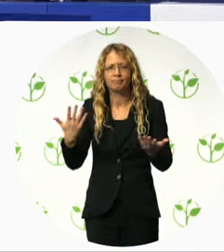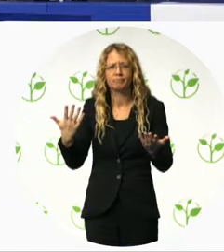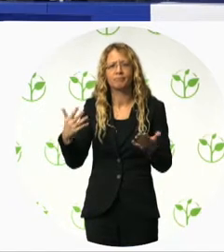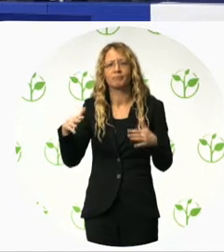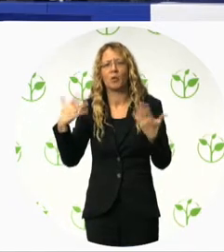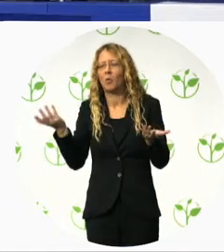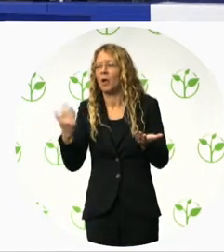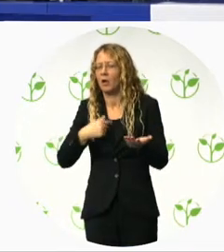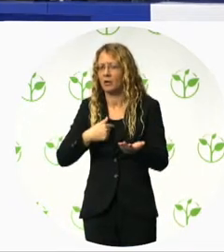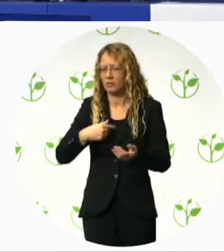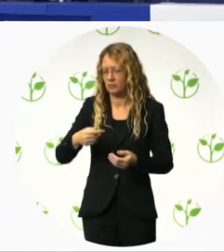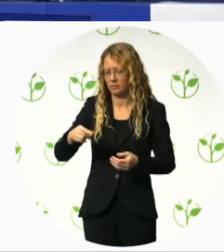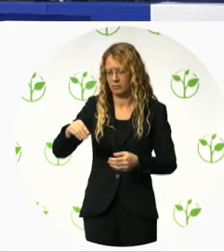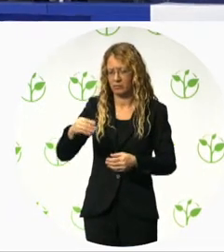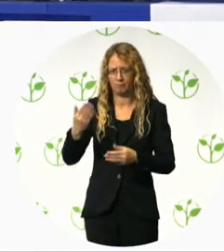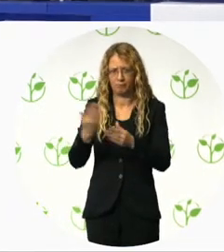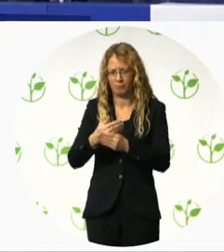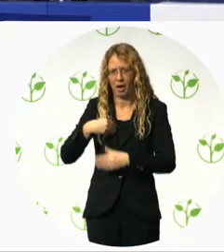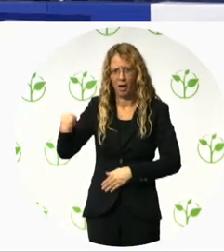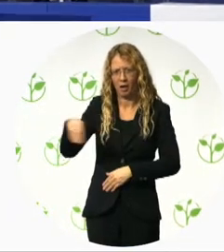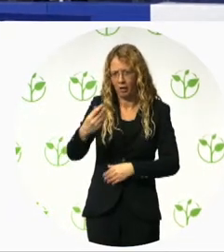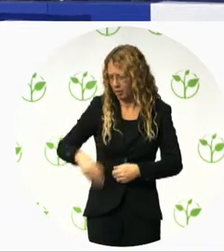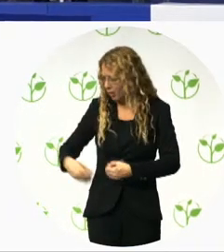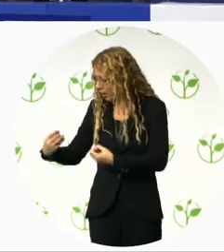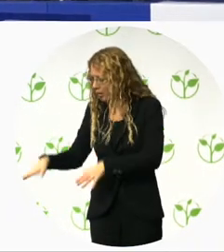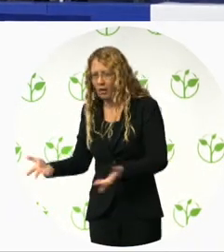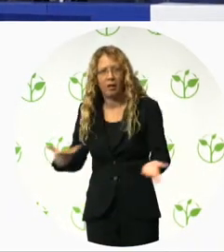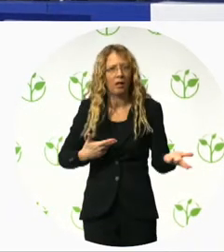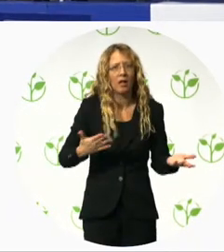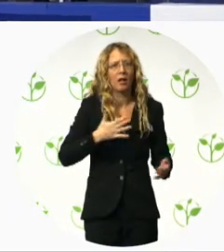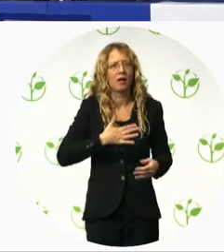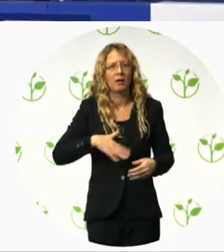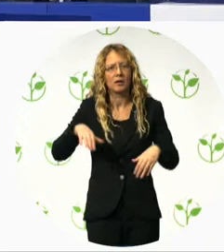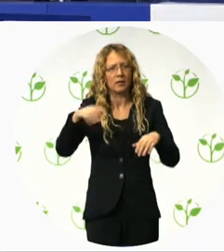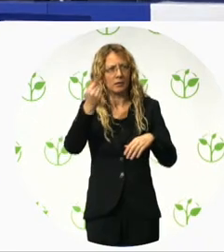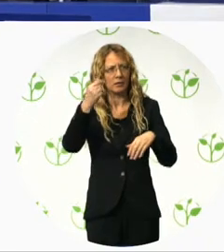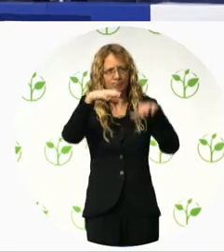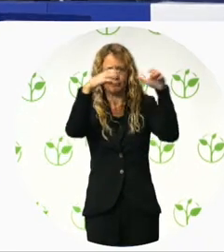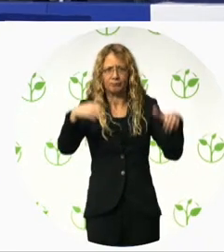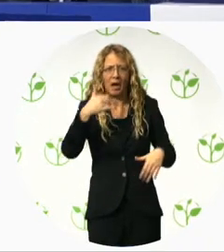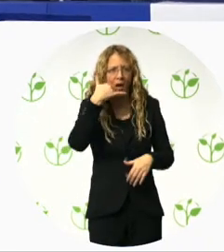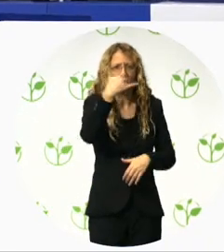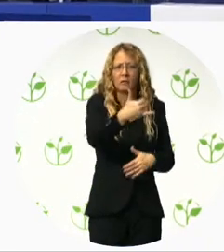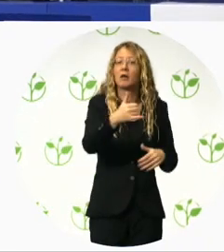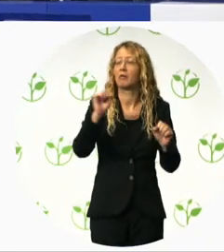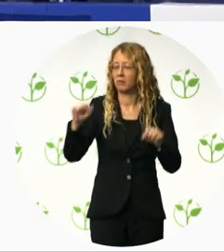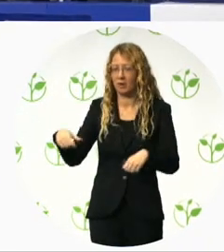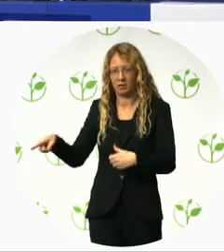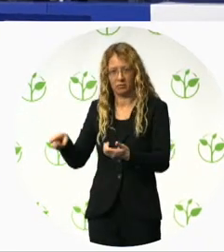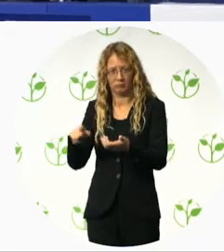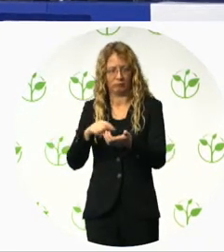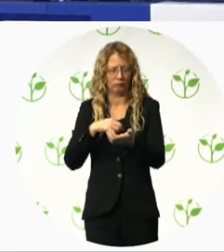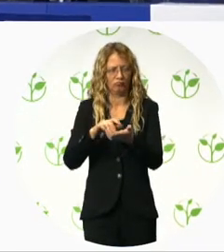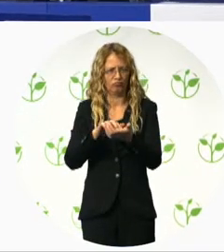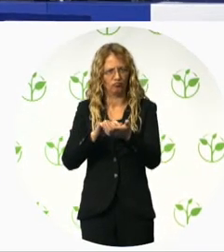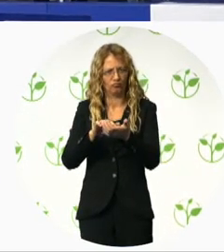have a list of services that will be accessible with our technology. The app is, I will tell later about the price